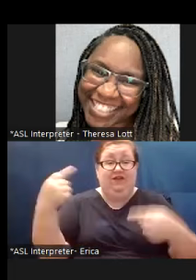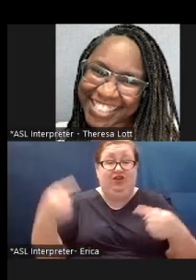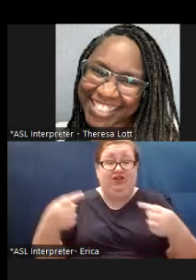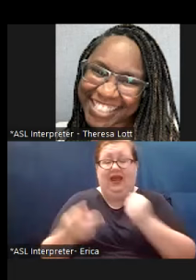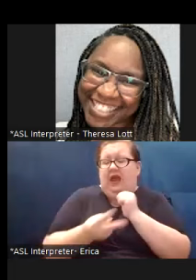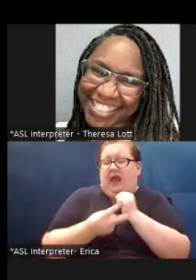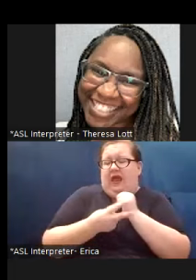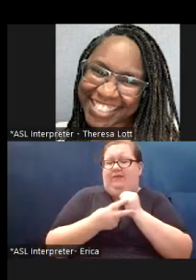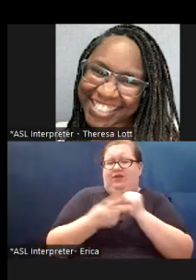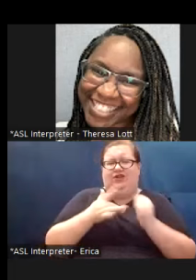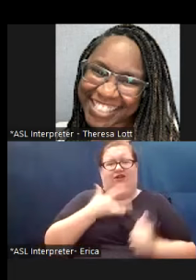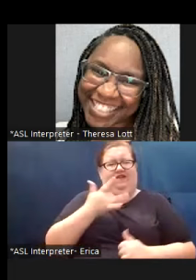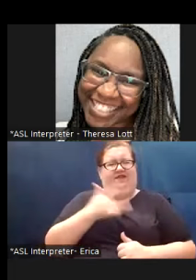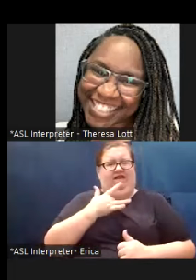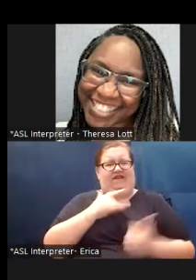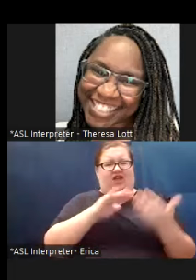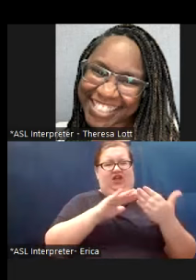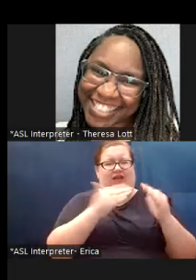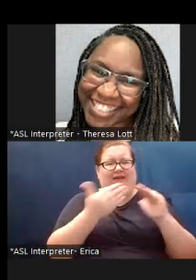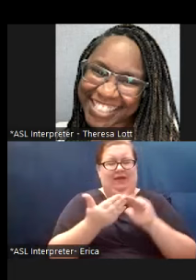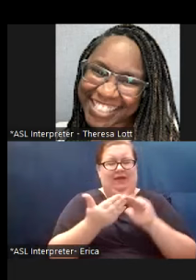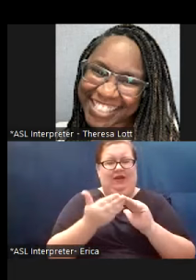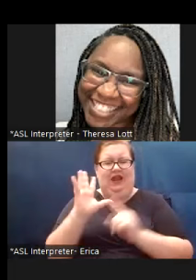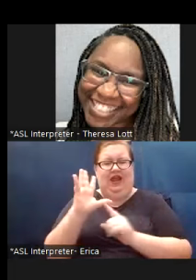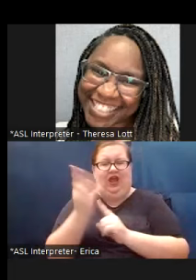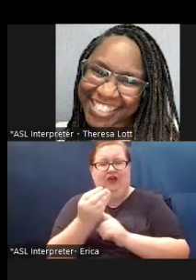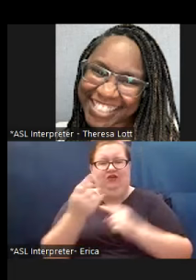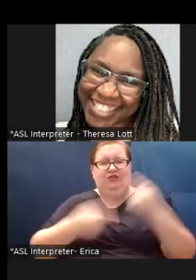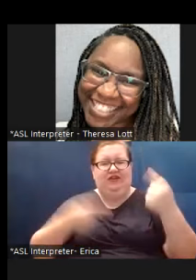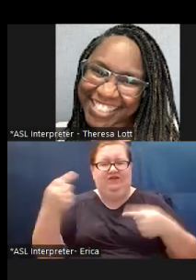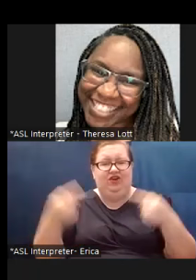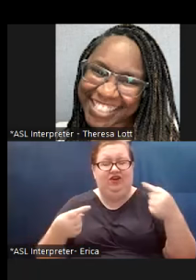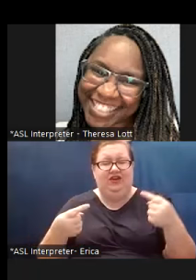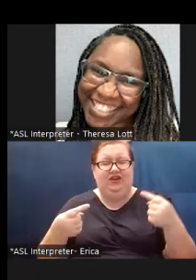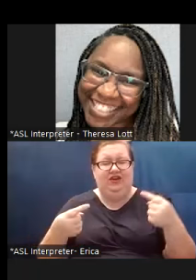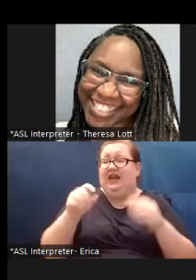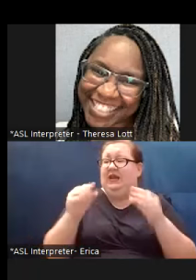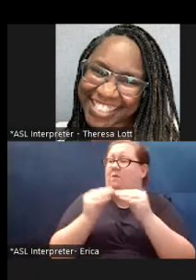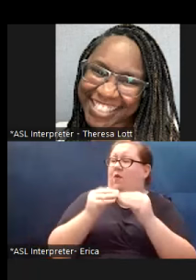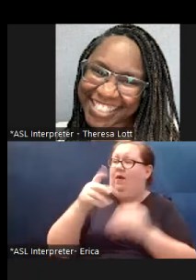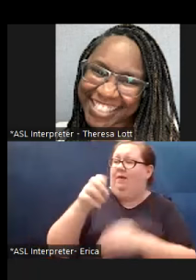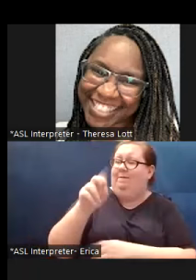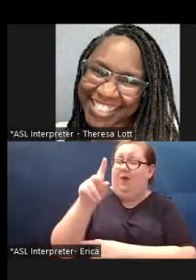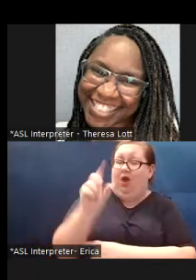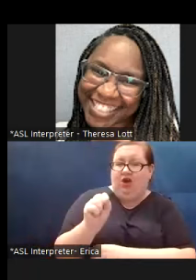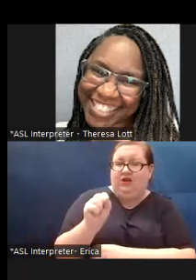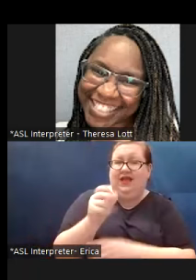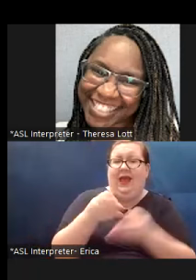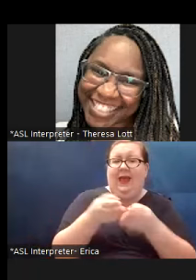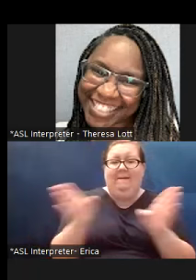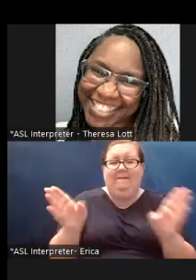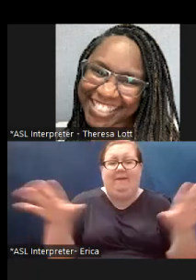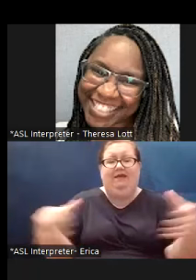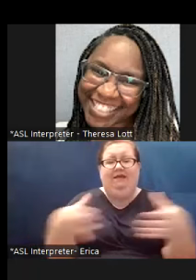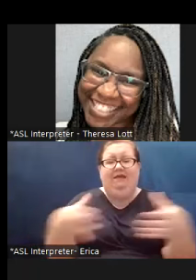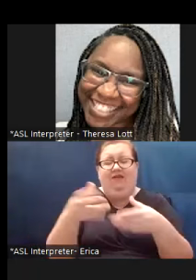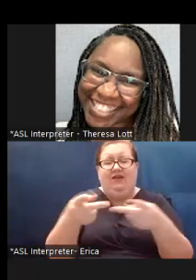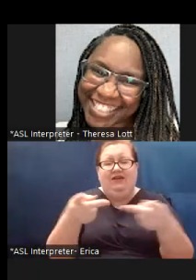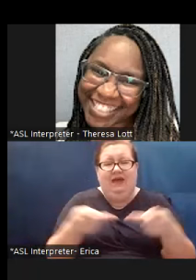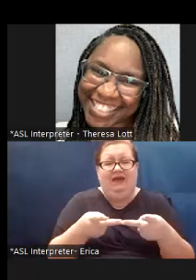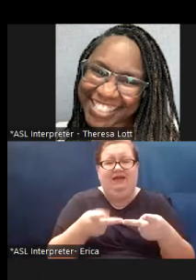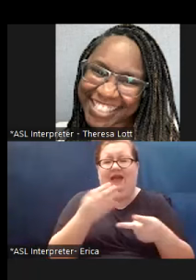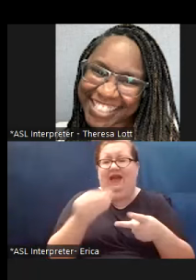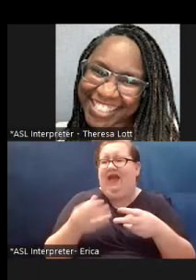sense of community and cultural diversity. There's a need for more parks and public gathering spaces, improved access to